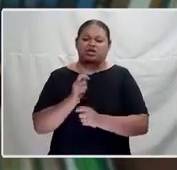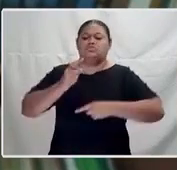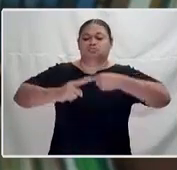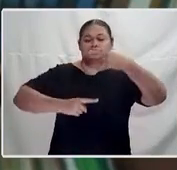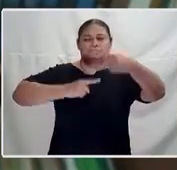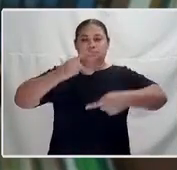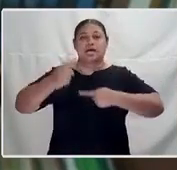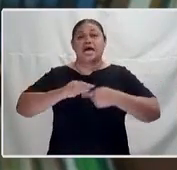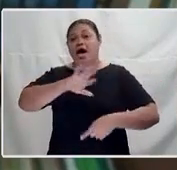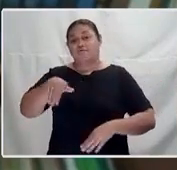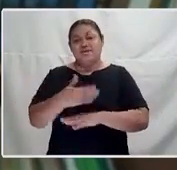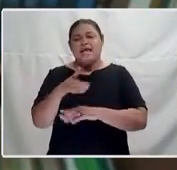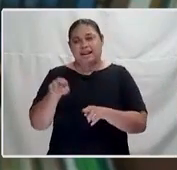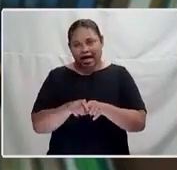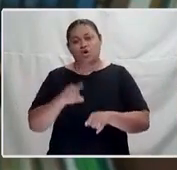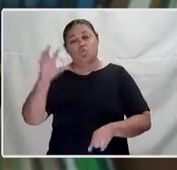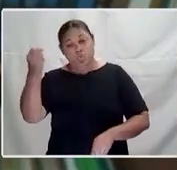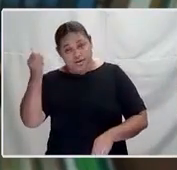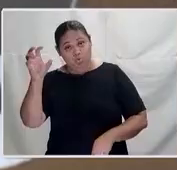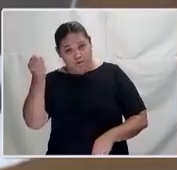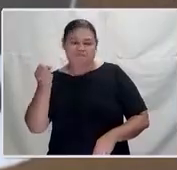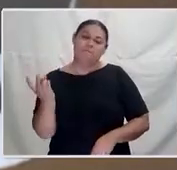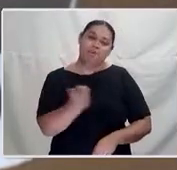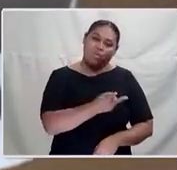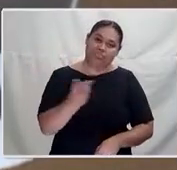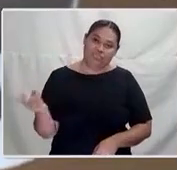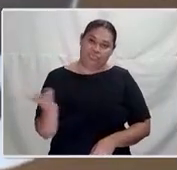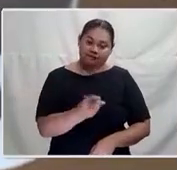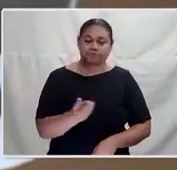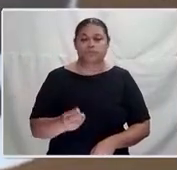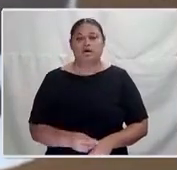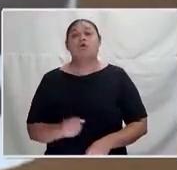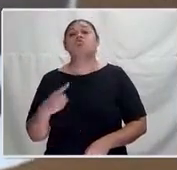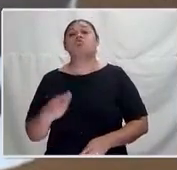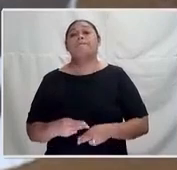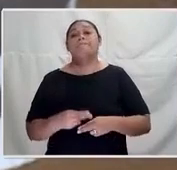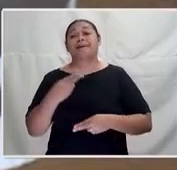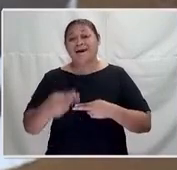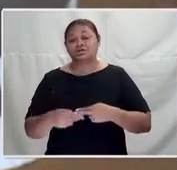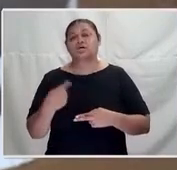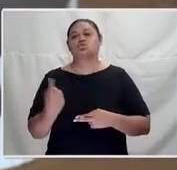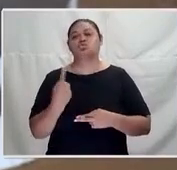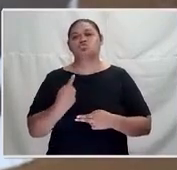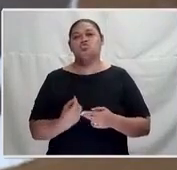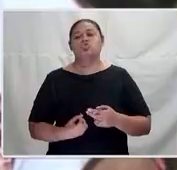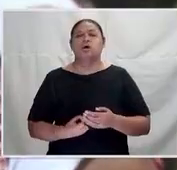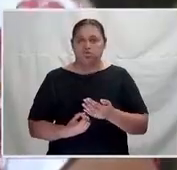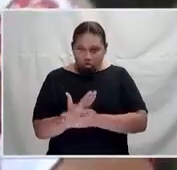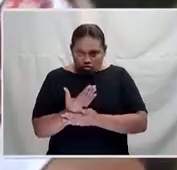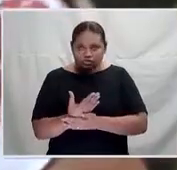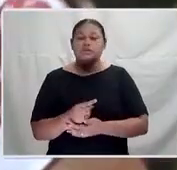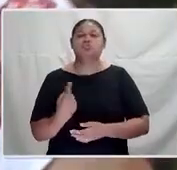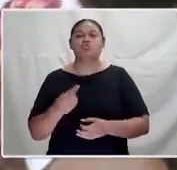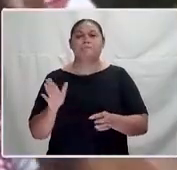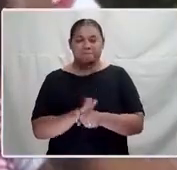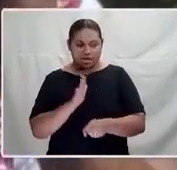day, it's a win-win situation for the growers as well as the miller. Their efforts have also been met with optimism from the farming community.